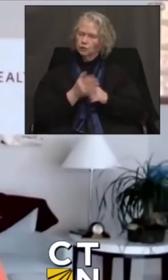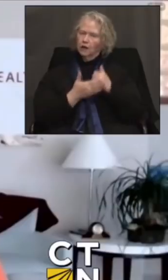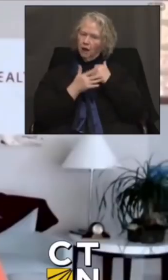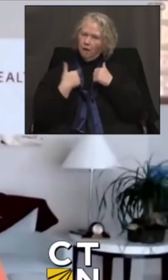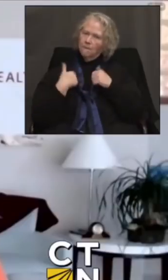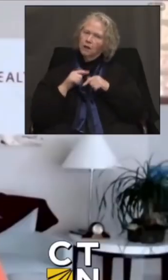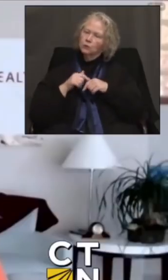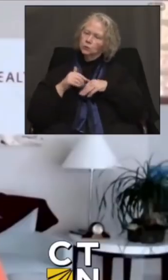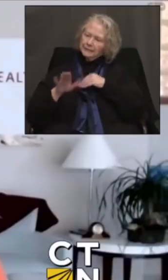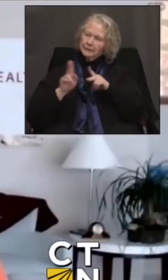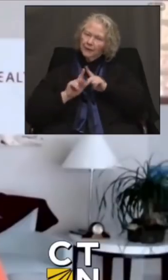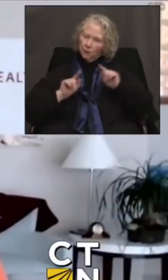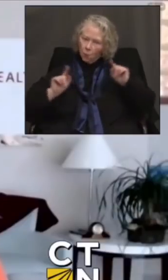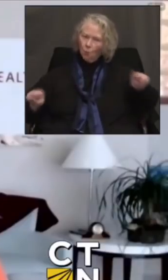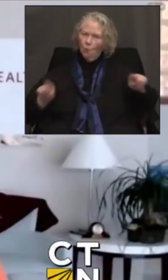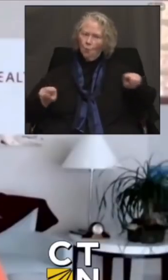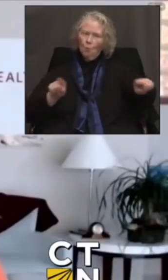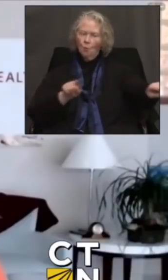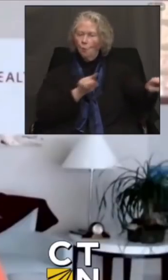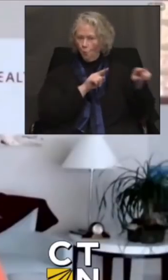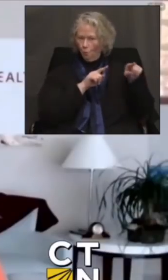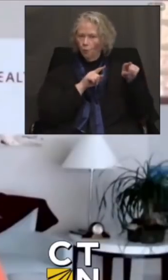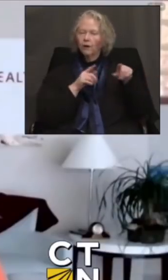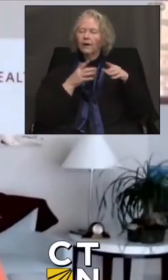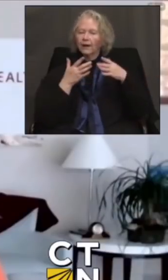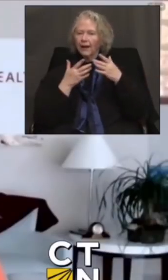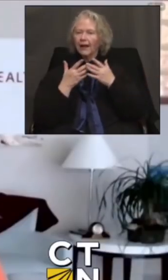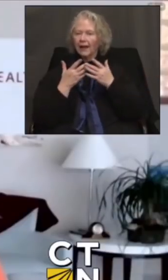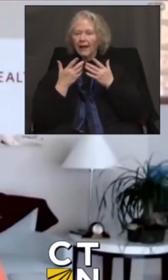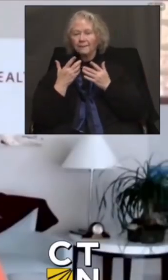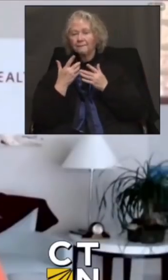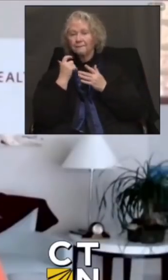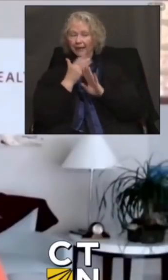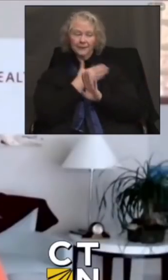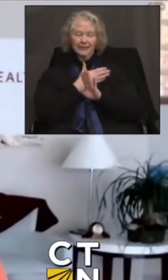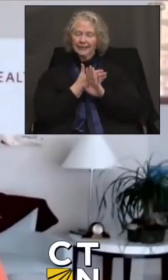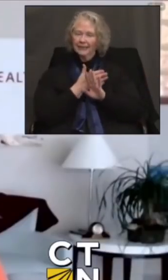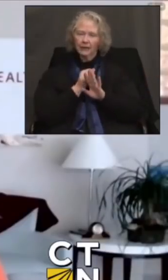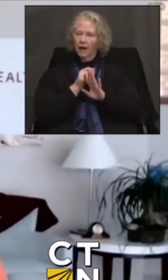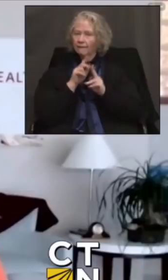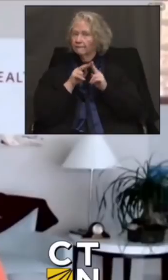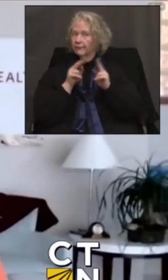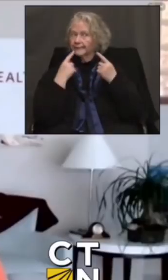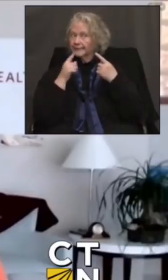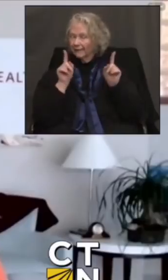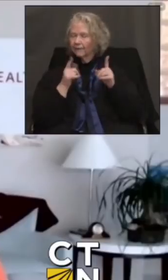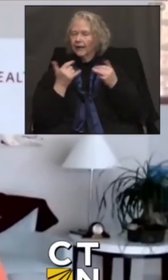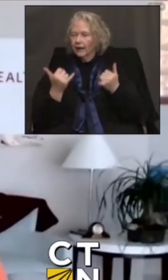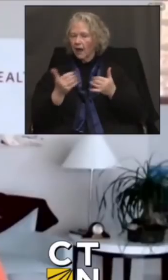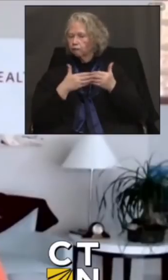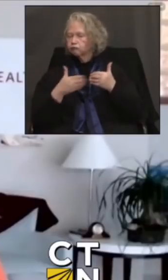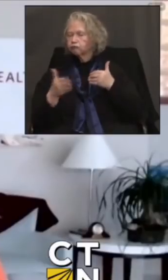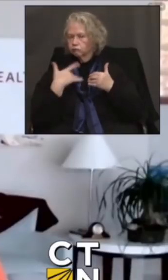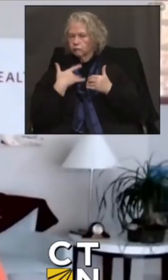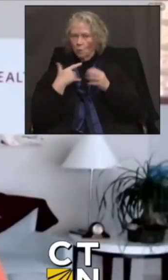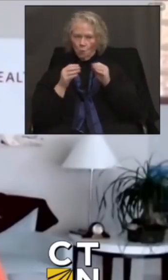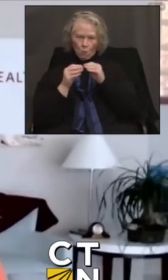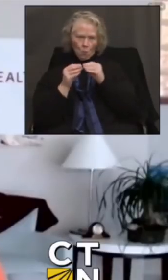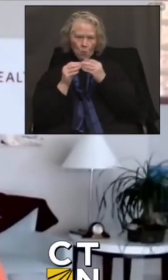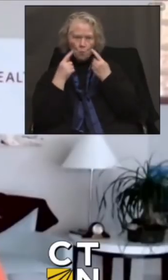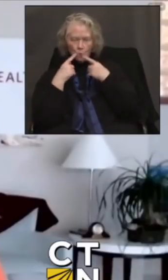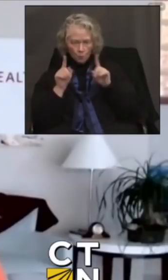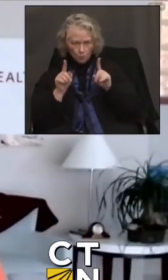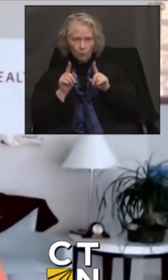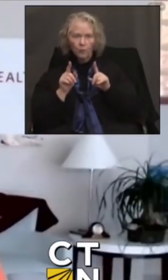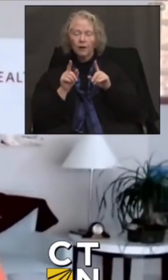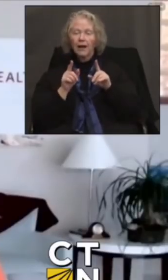in those communities where we may not be having as an effective a response, to go door to door and get the word out and get them, either